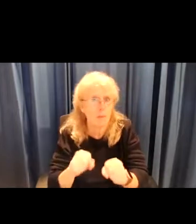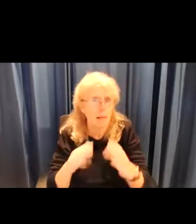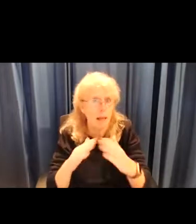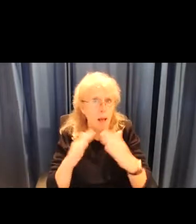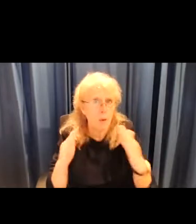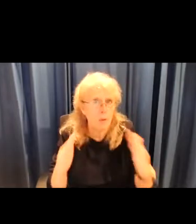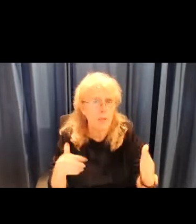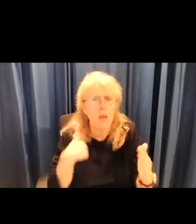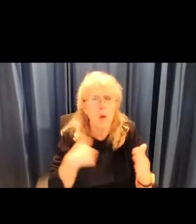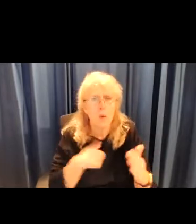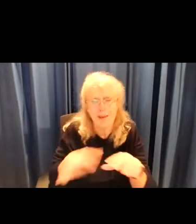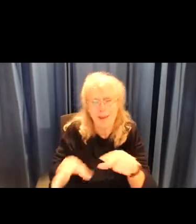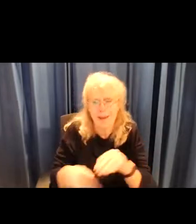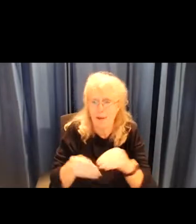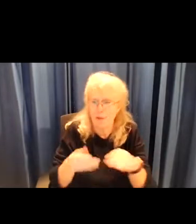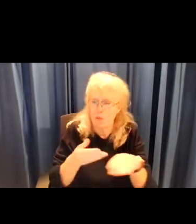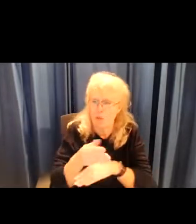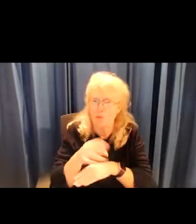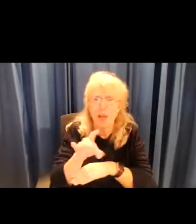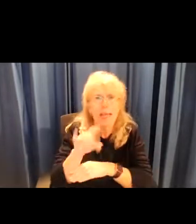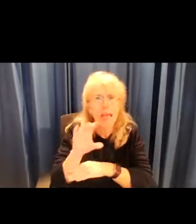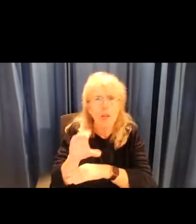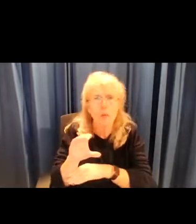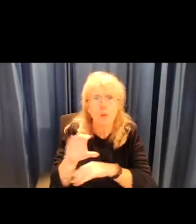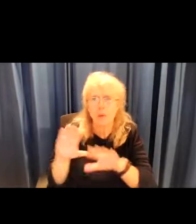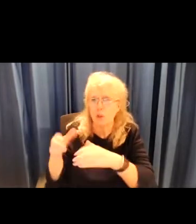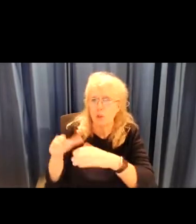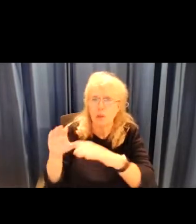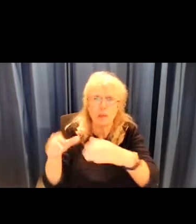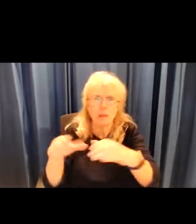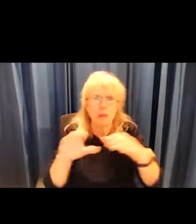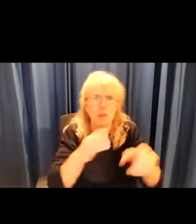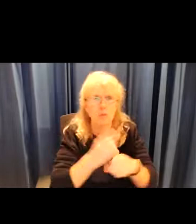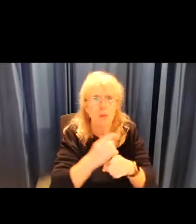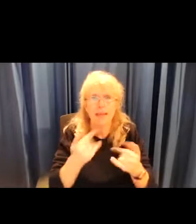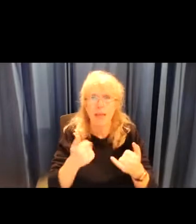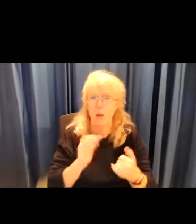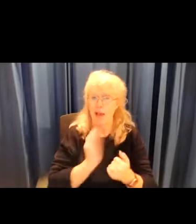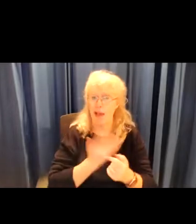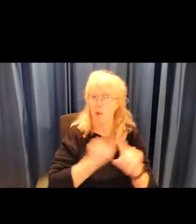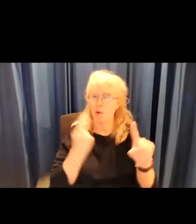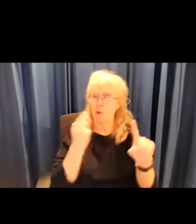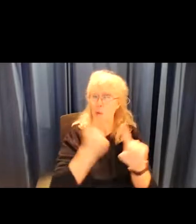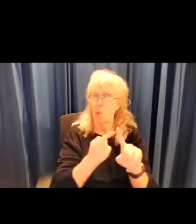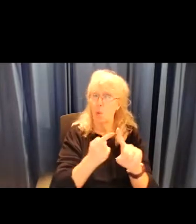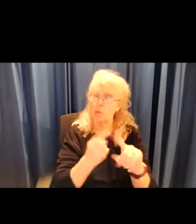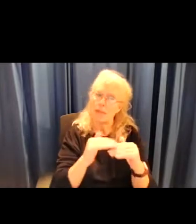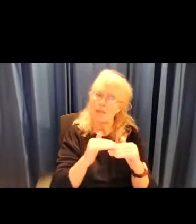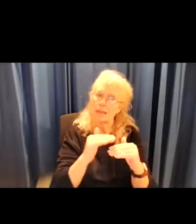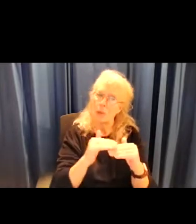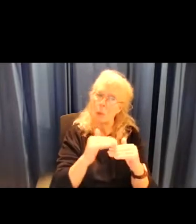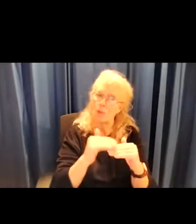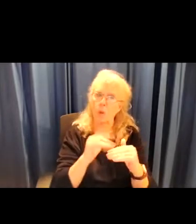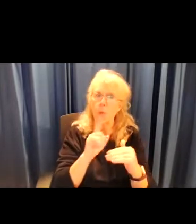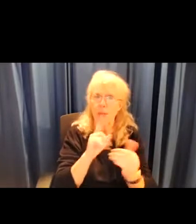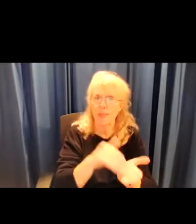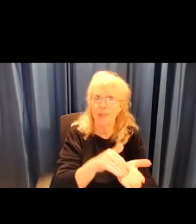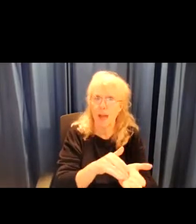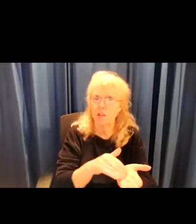right now. Our goal was somewhere around a little over 1,000.